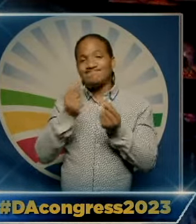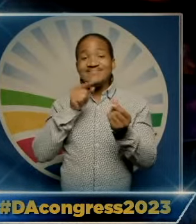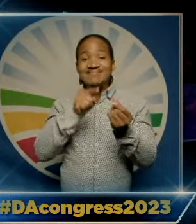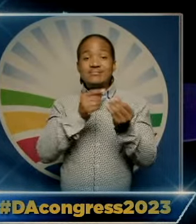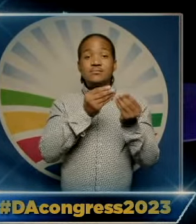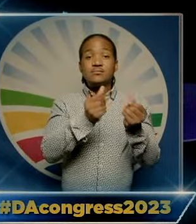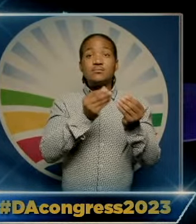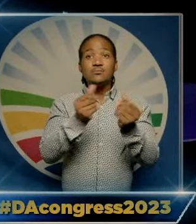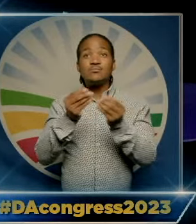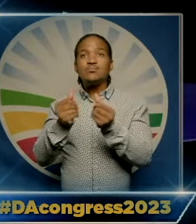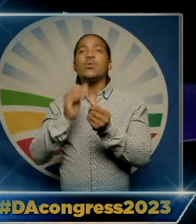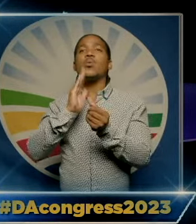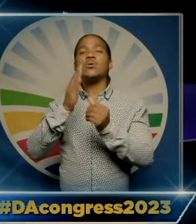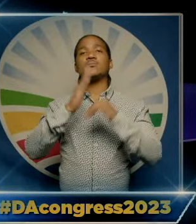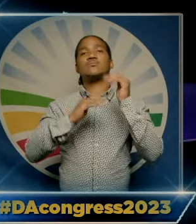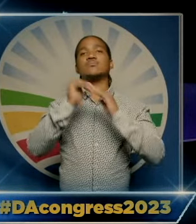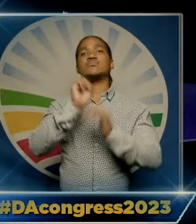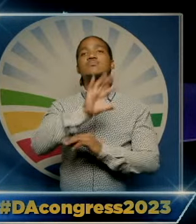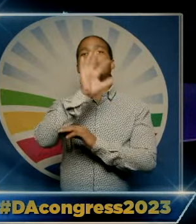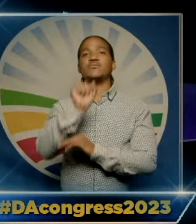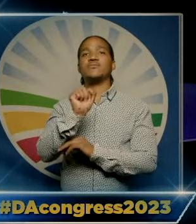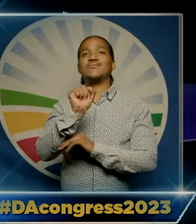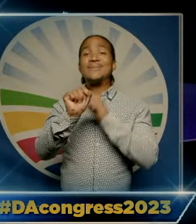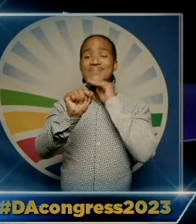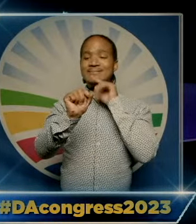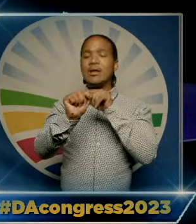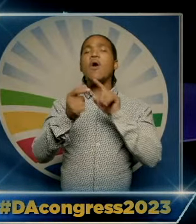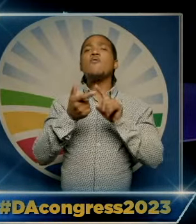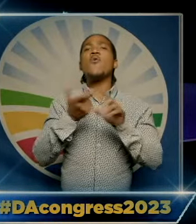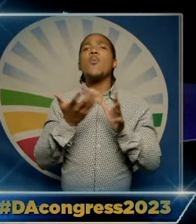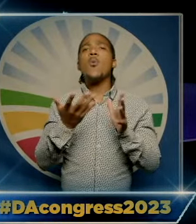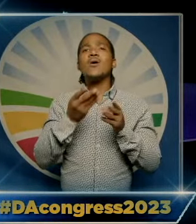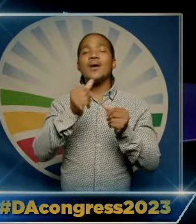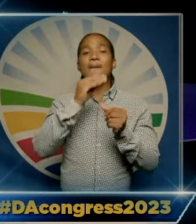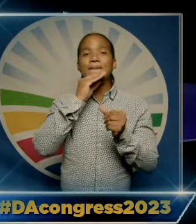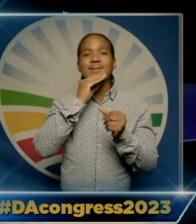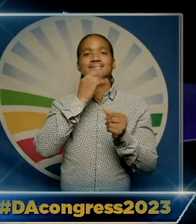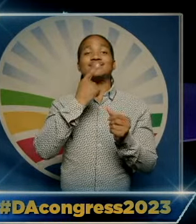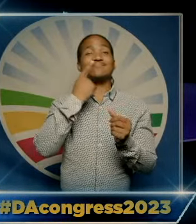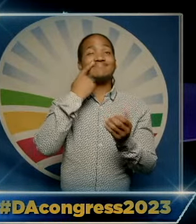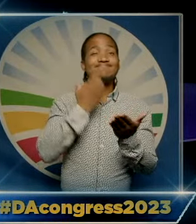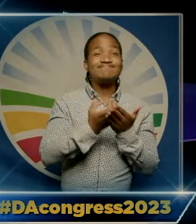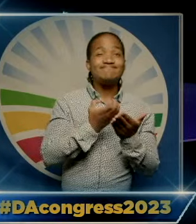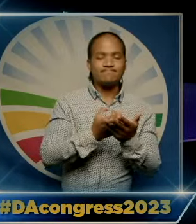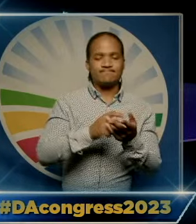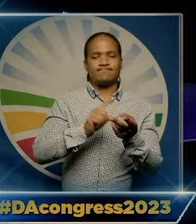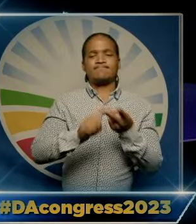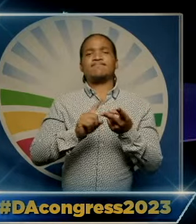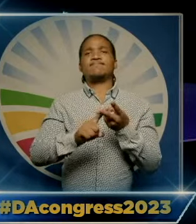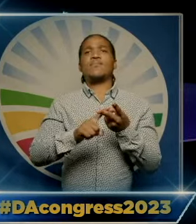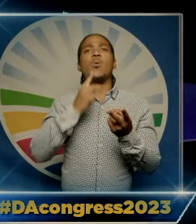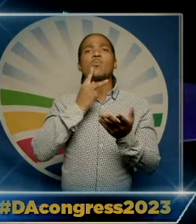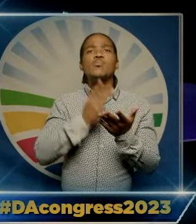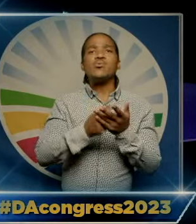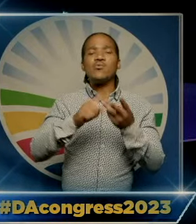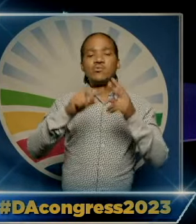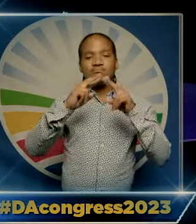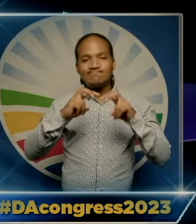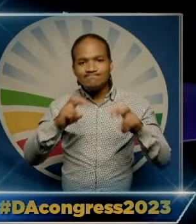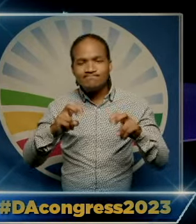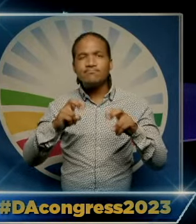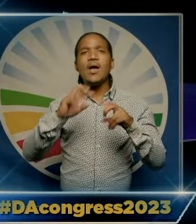solutions are products of data, evidence, science, research, and a little bit of